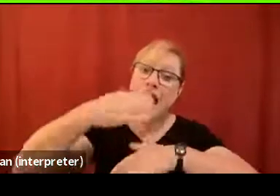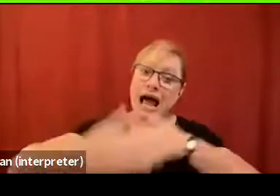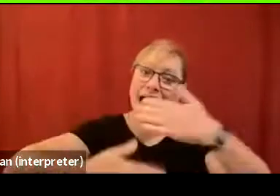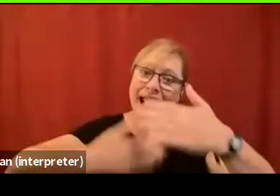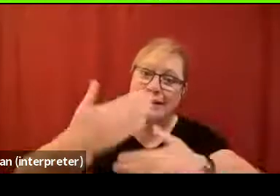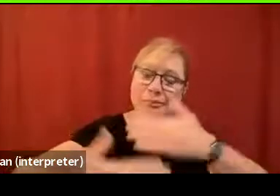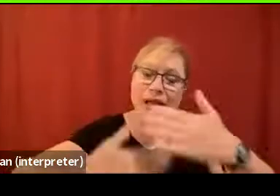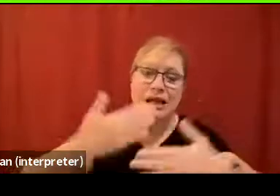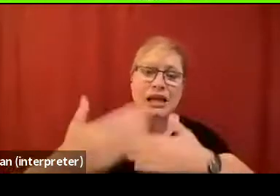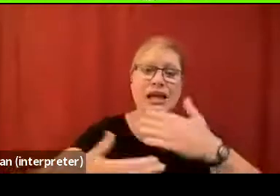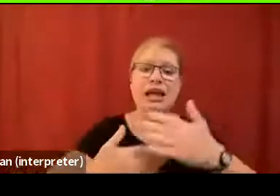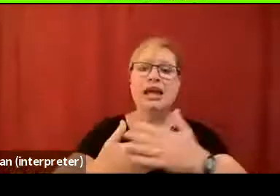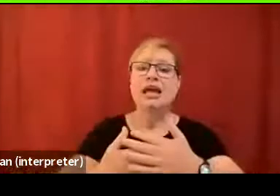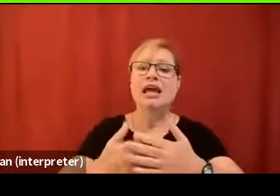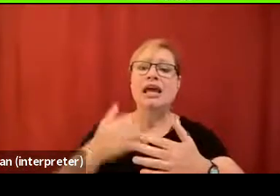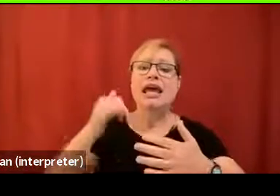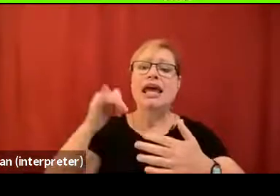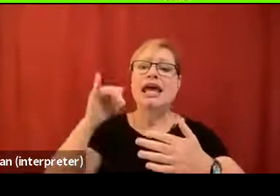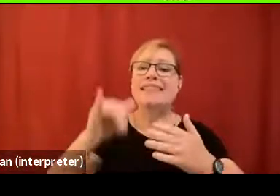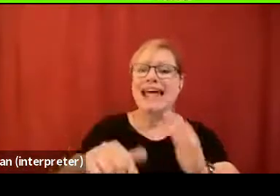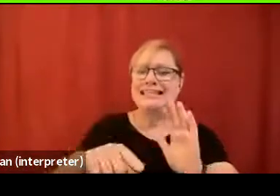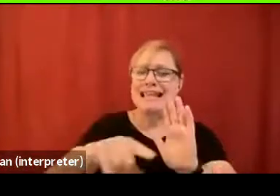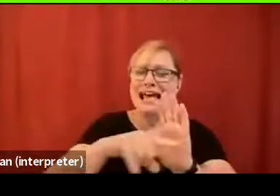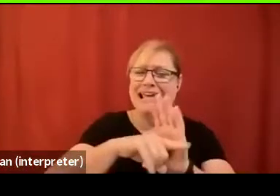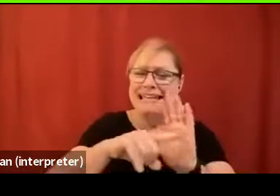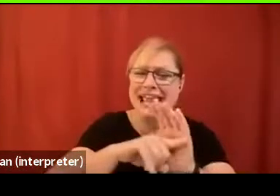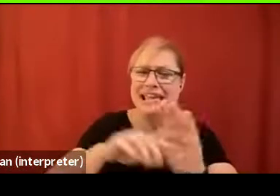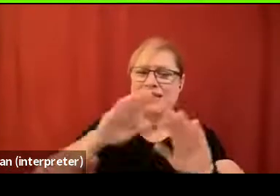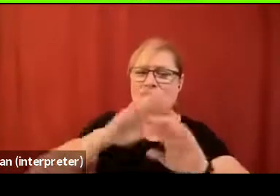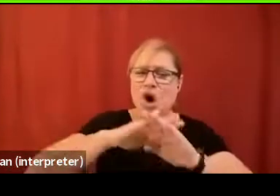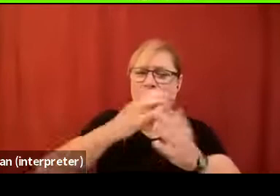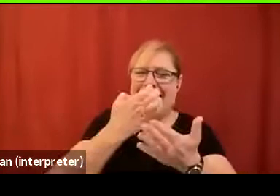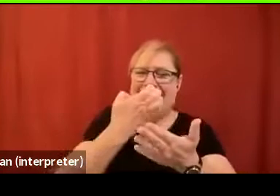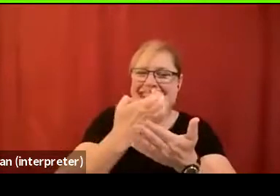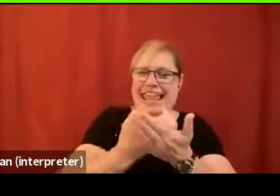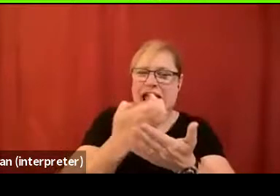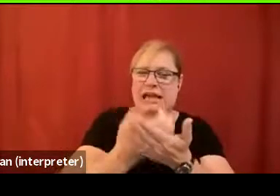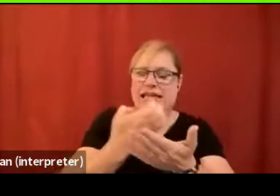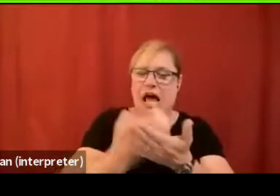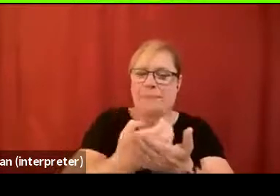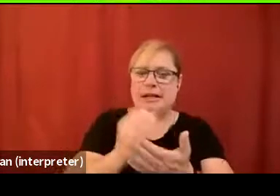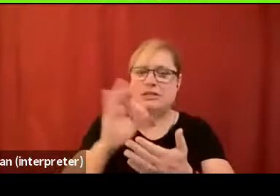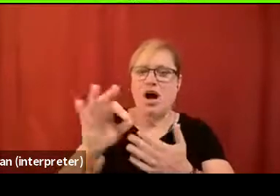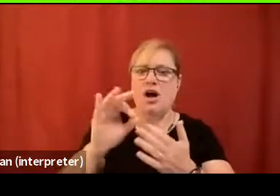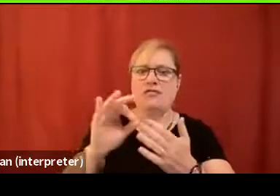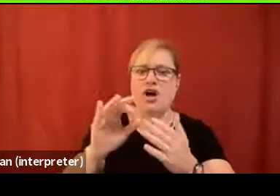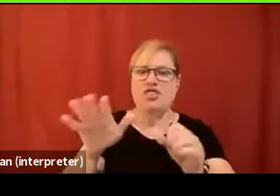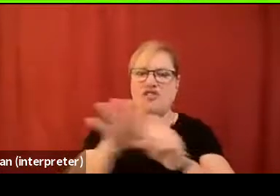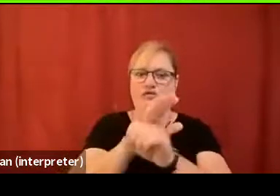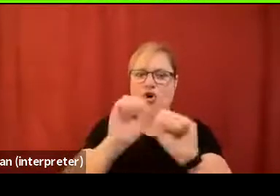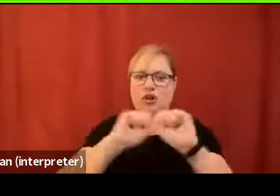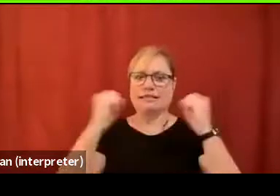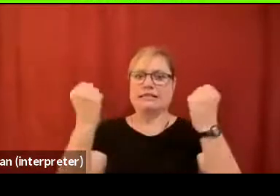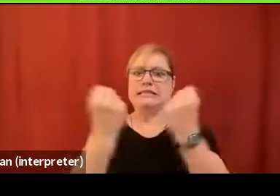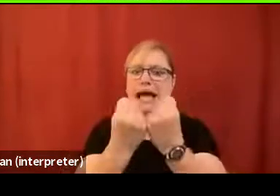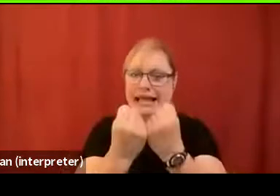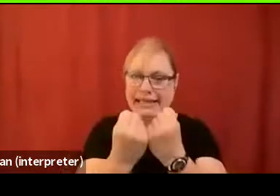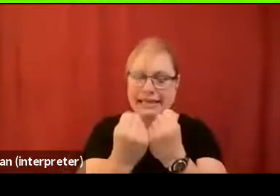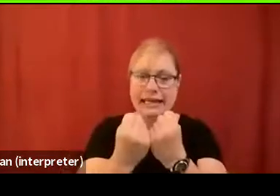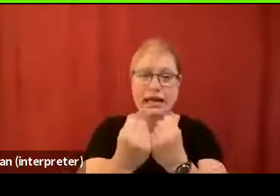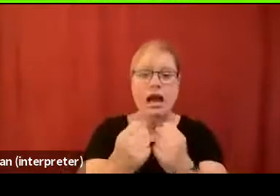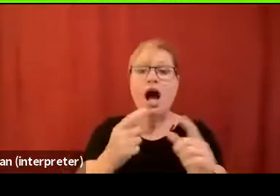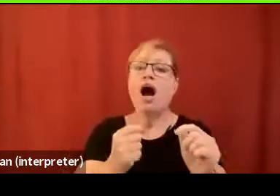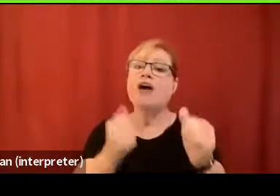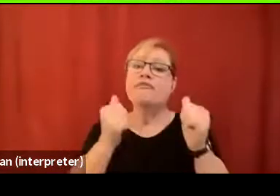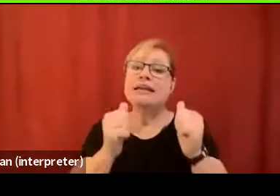the economic productivity of society as a whole. I'll quickly talk about one